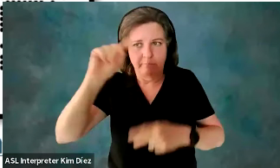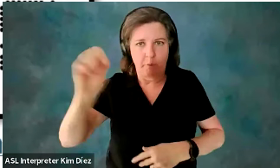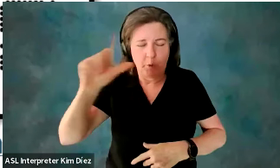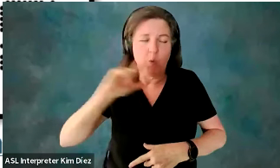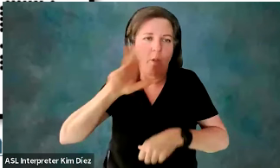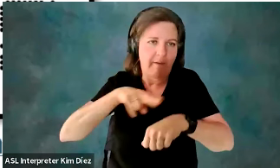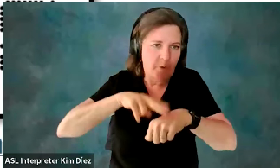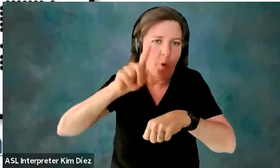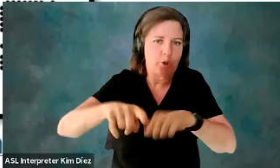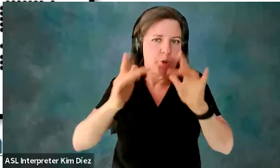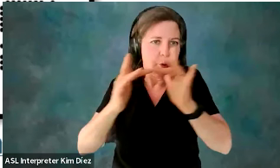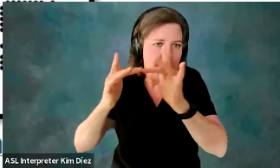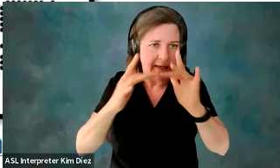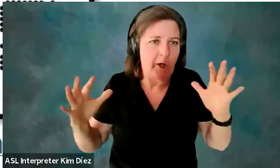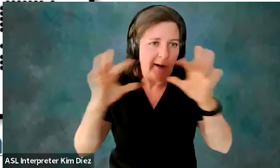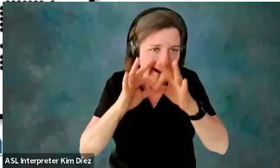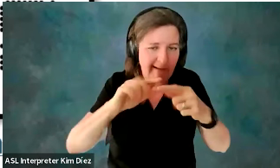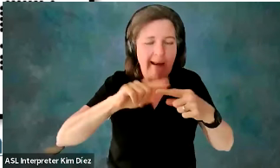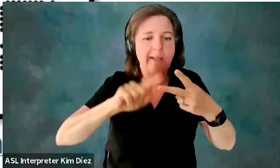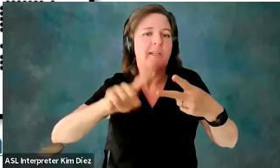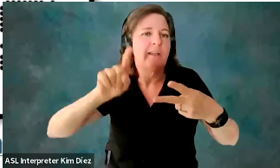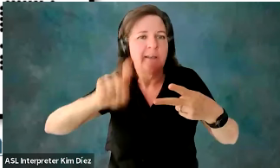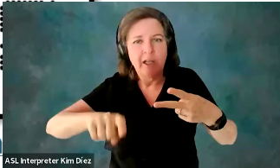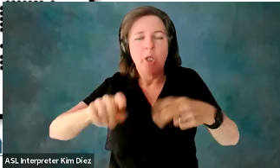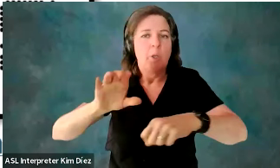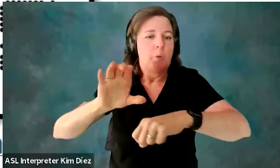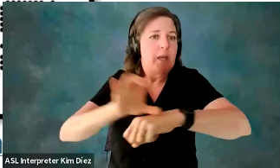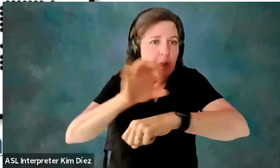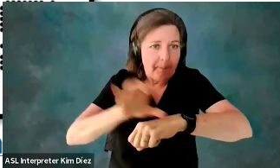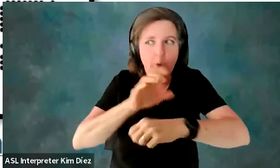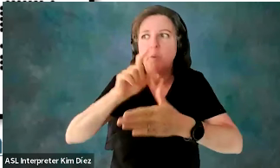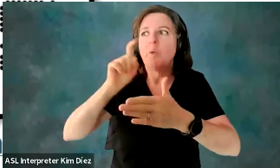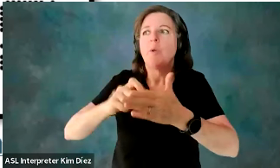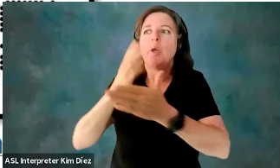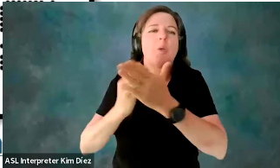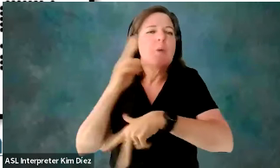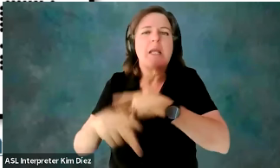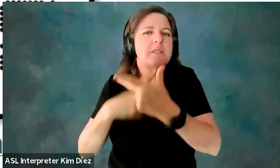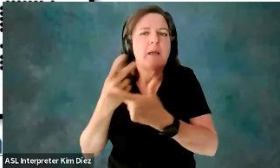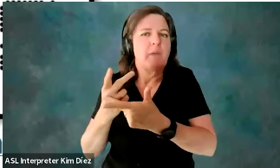computer, or maybe a field